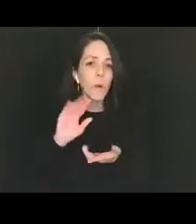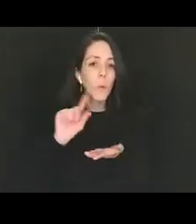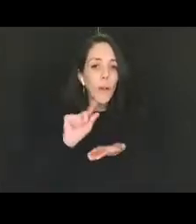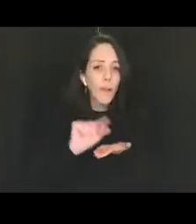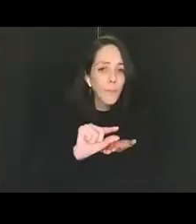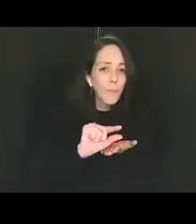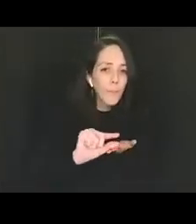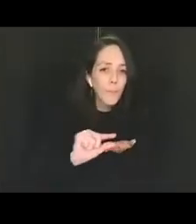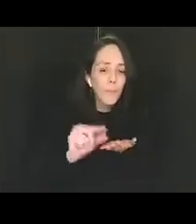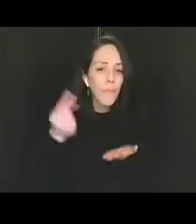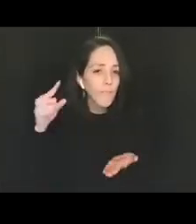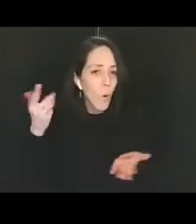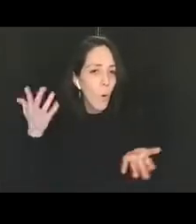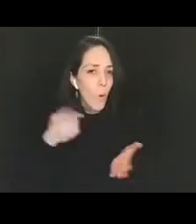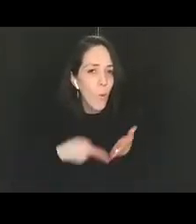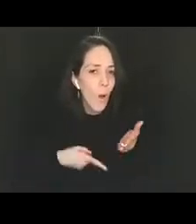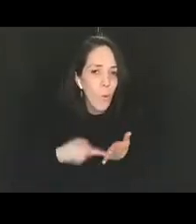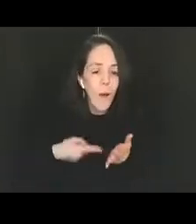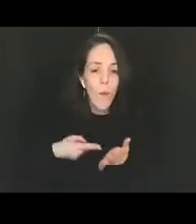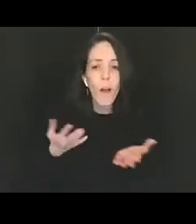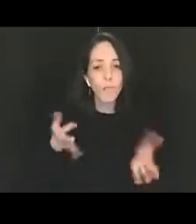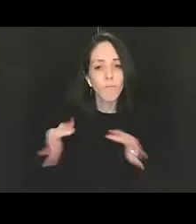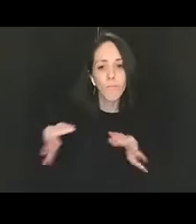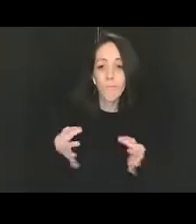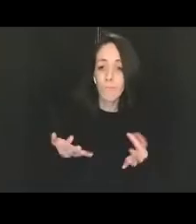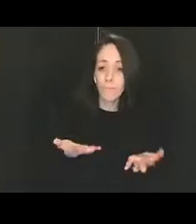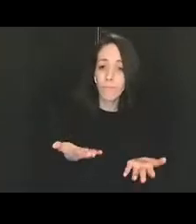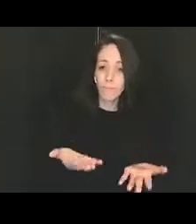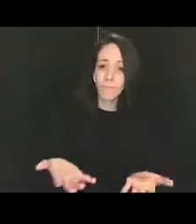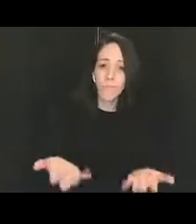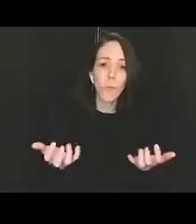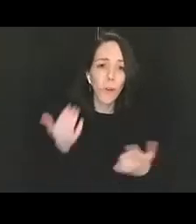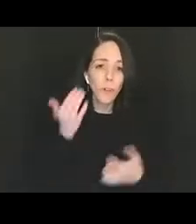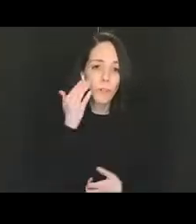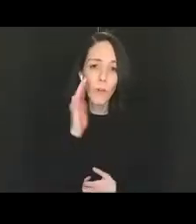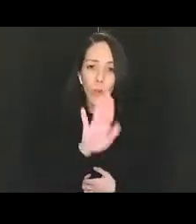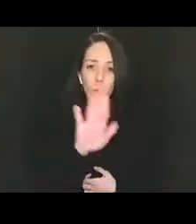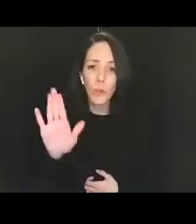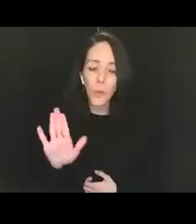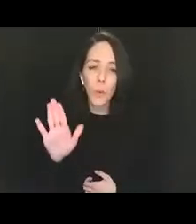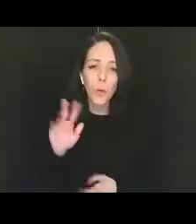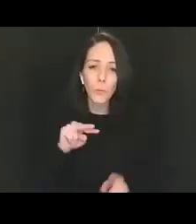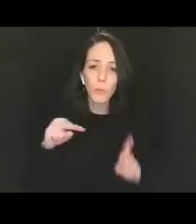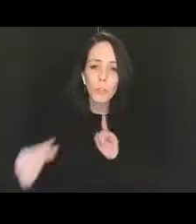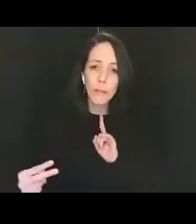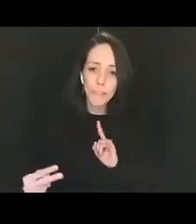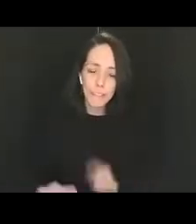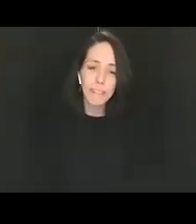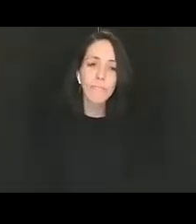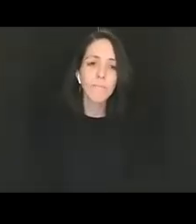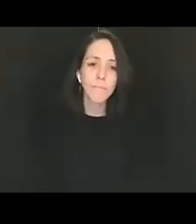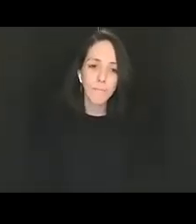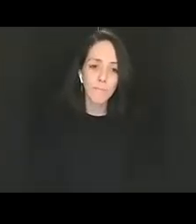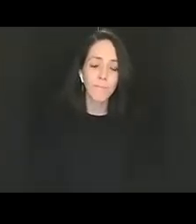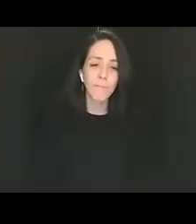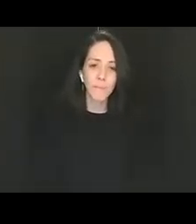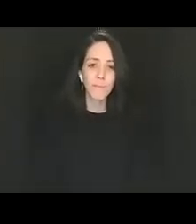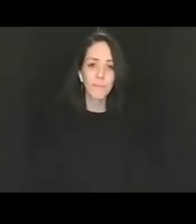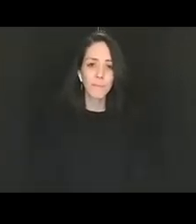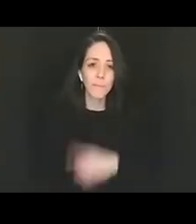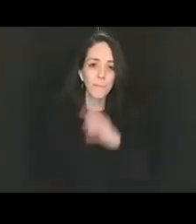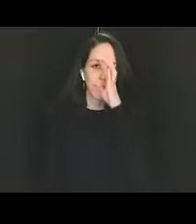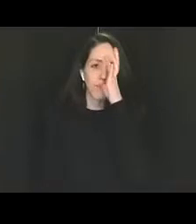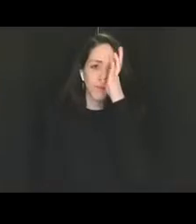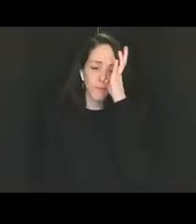extra few thousands to resources that have been not fully invested at the county level.